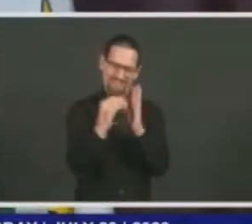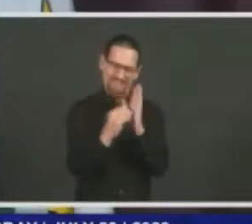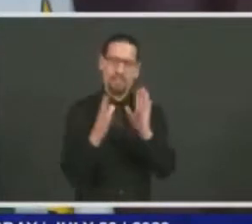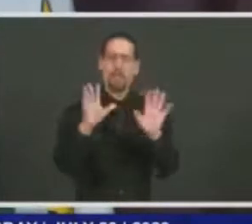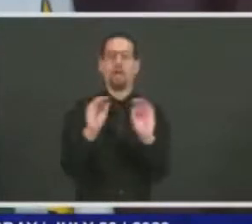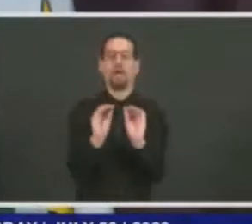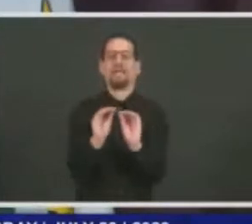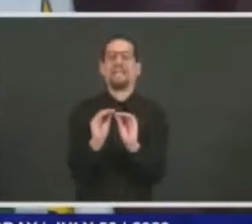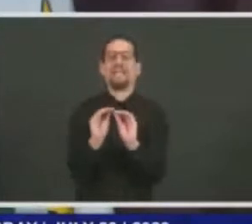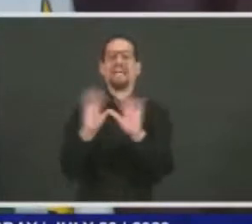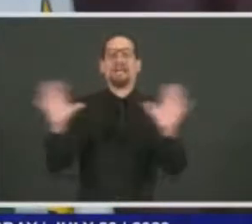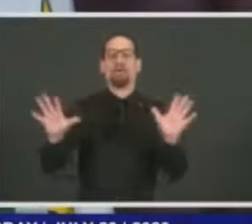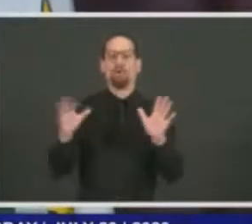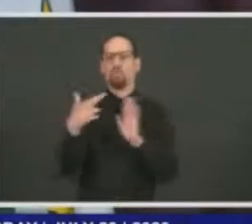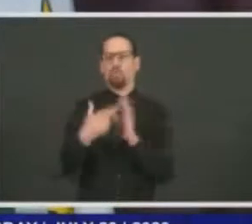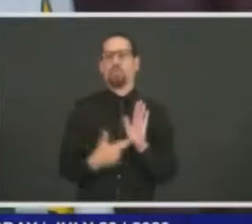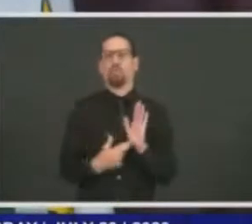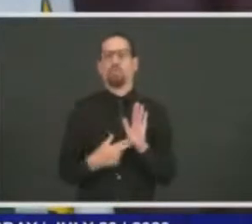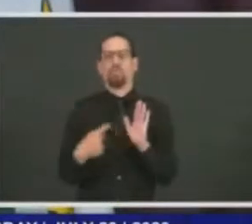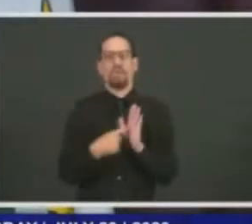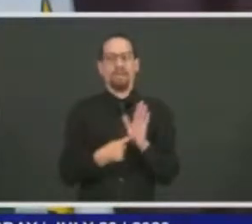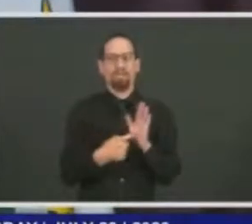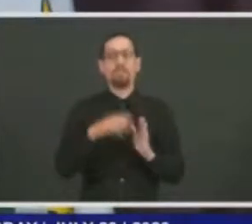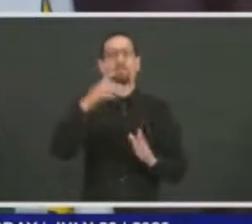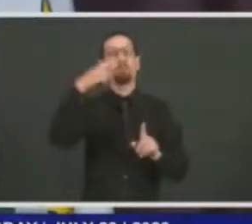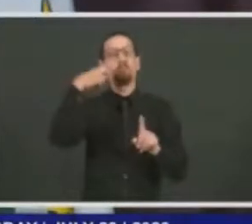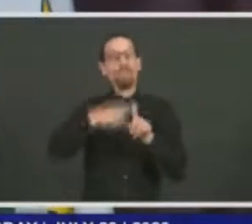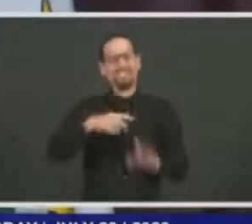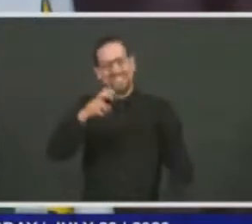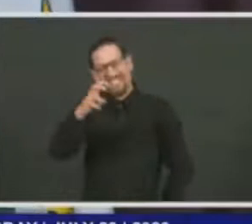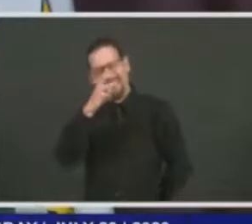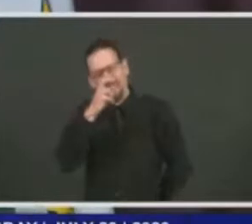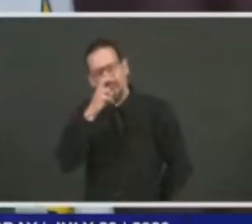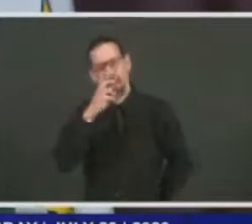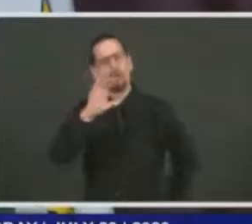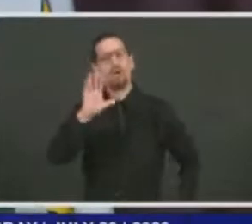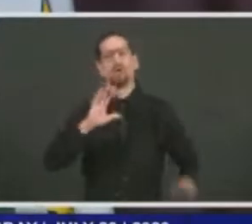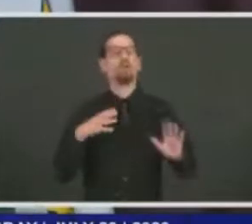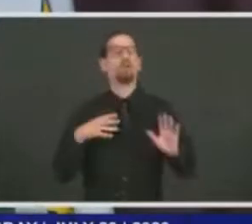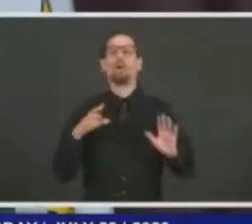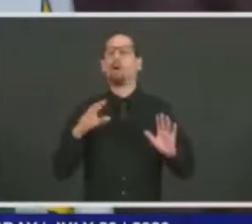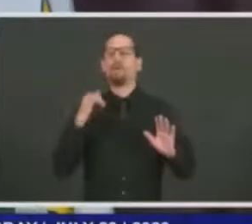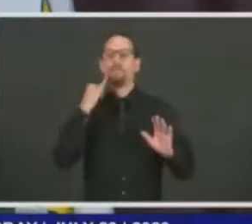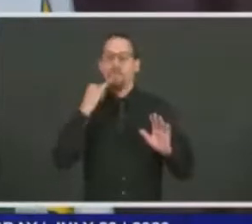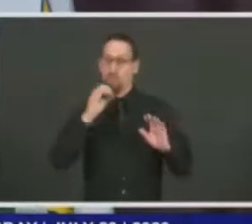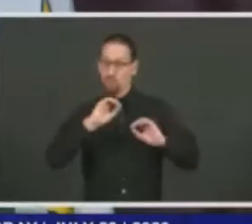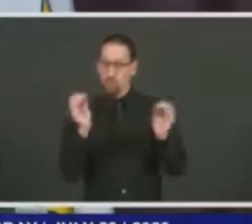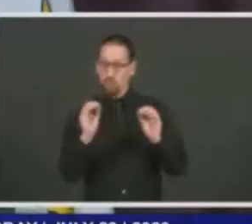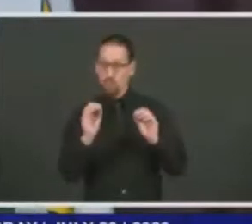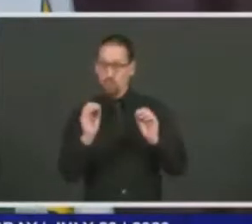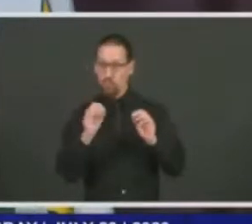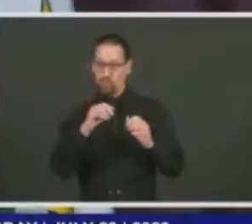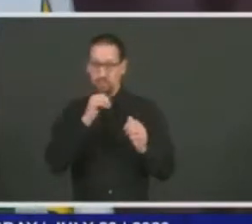enforced. And it means having a plan ready to change on a dime if we see spikes.